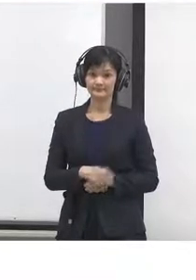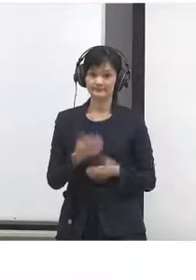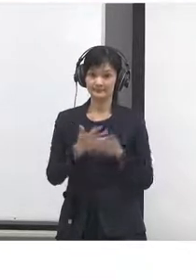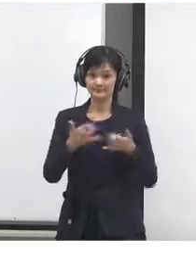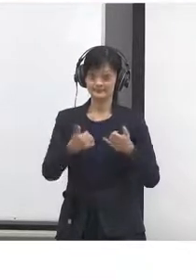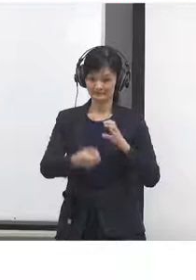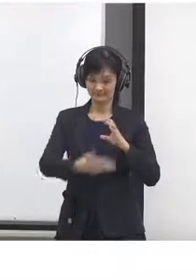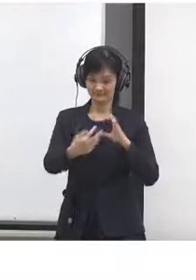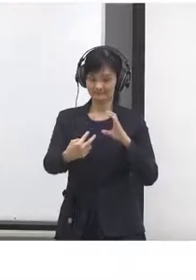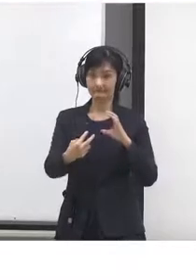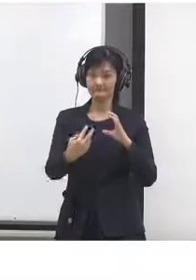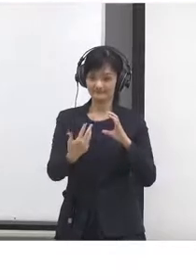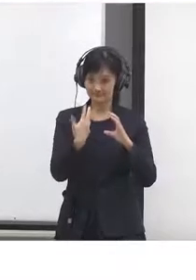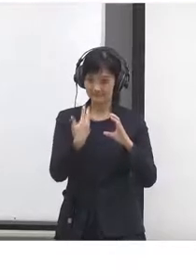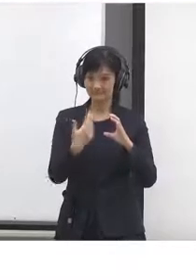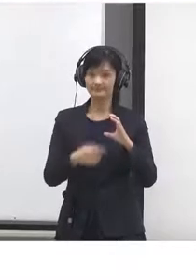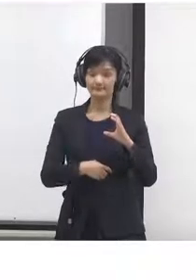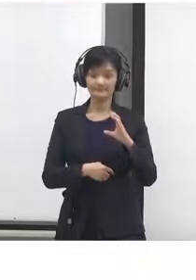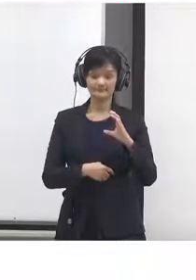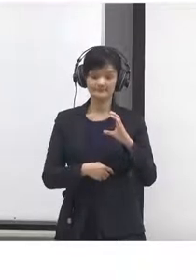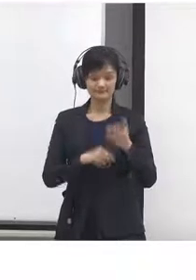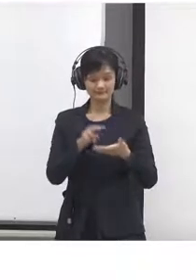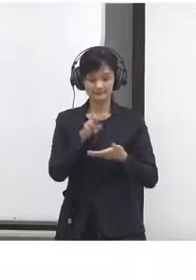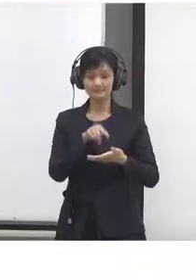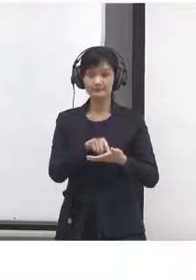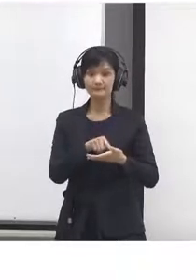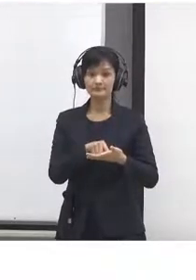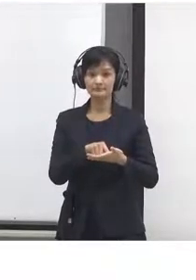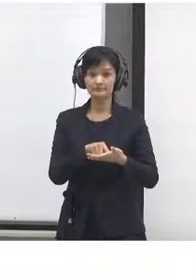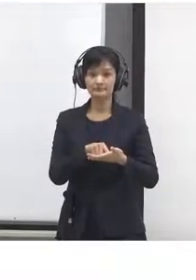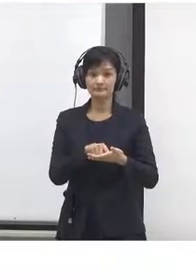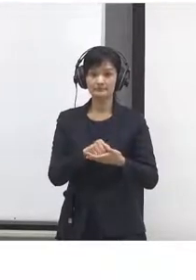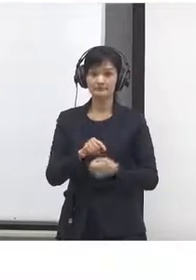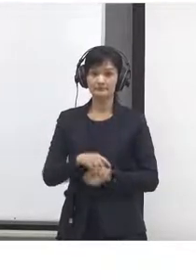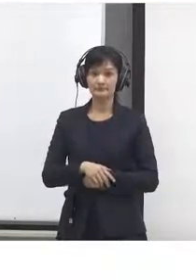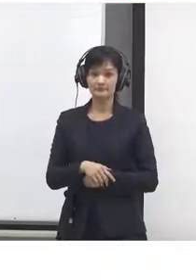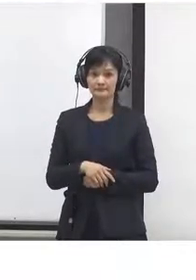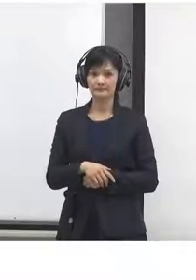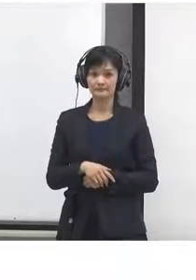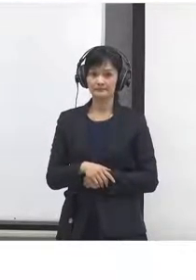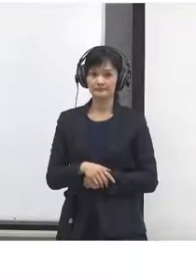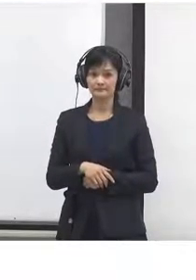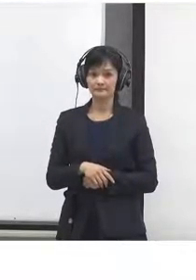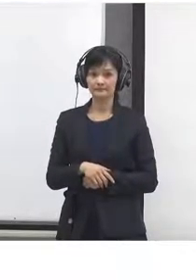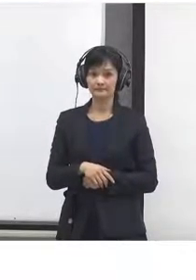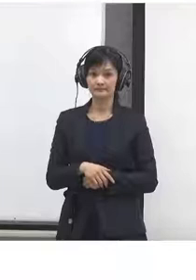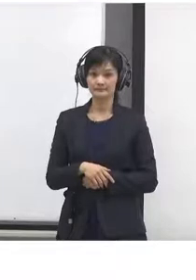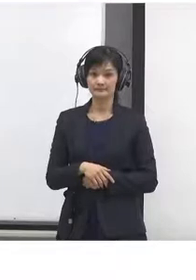to join the in-person meetings? Were financial barriers a challenge?